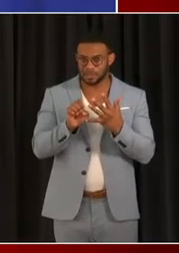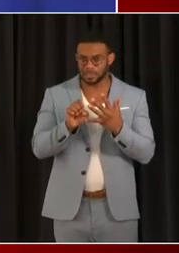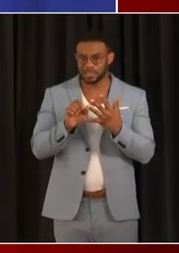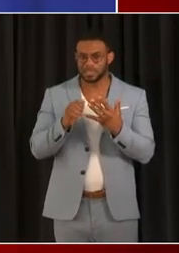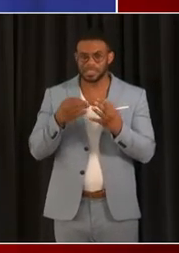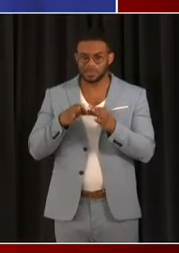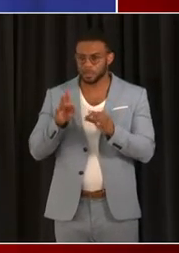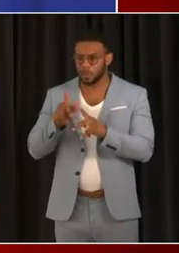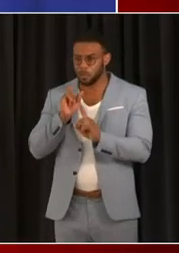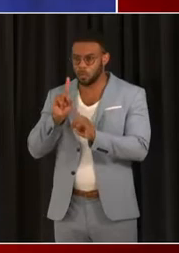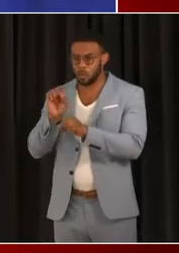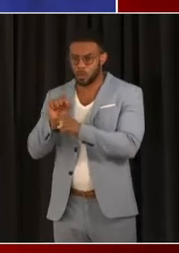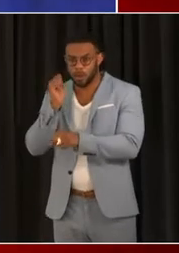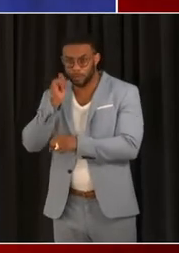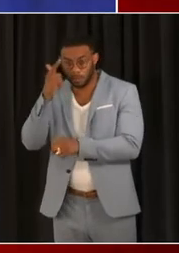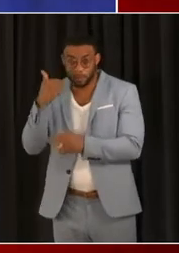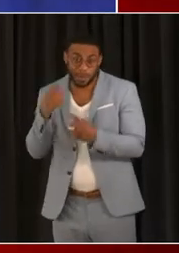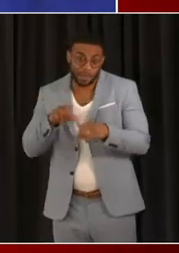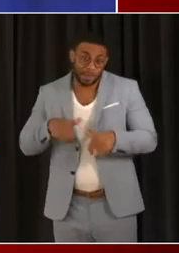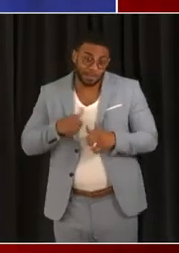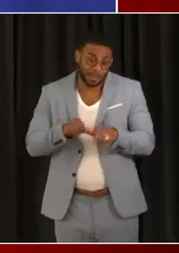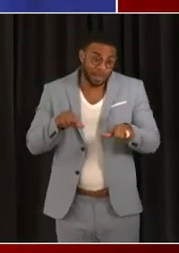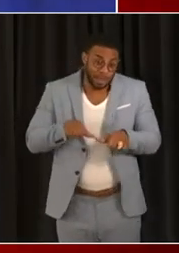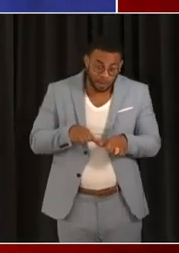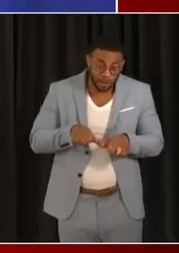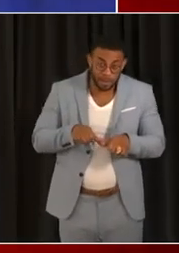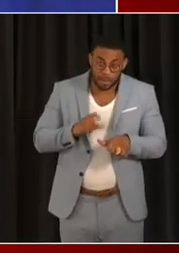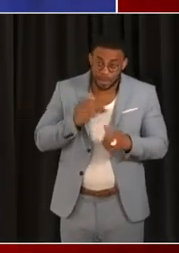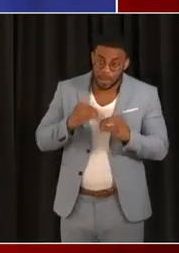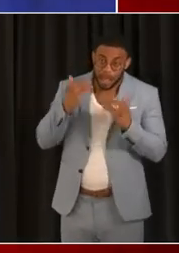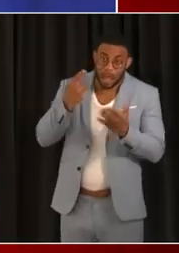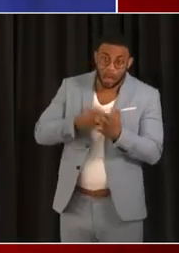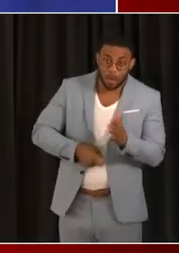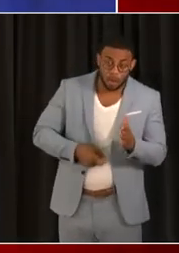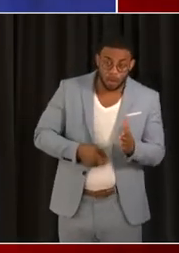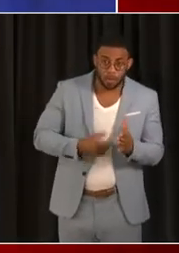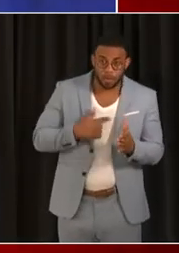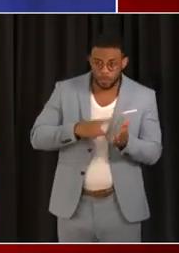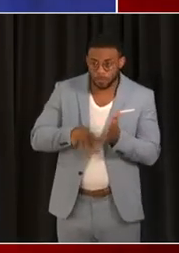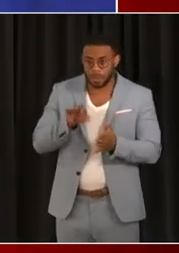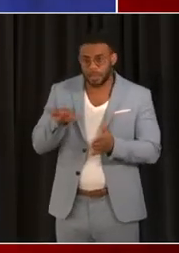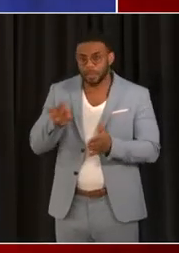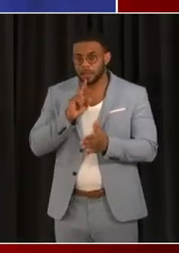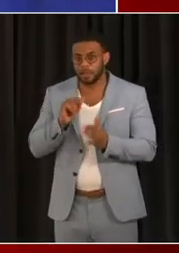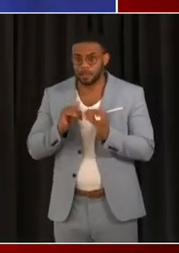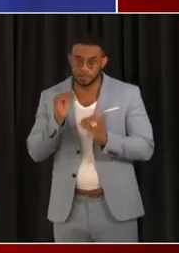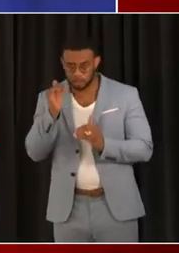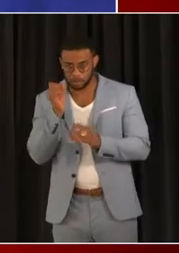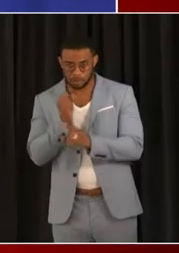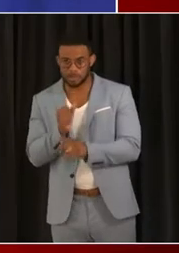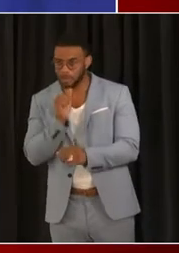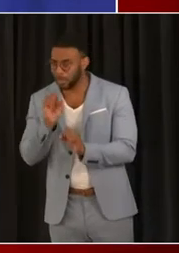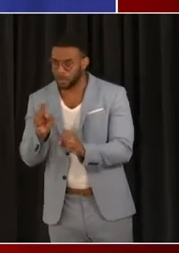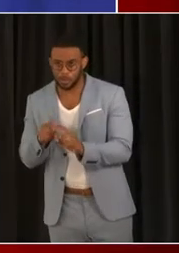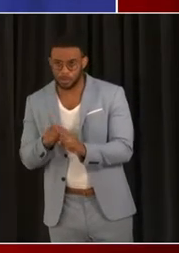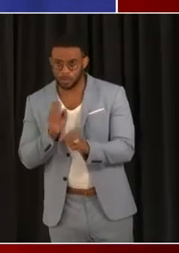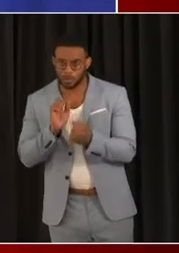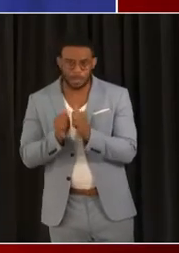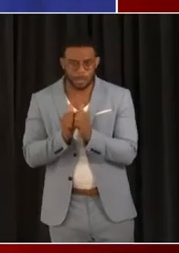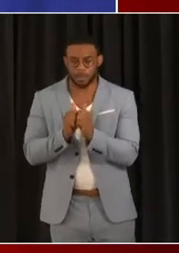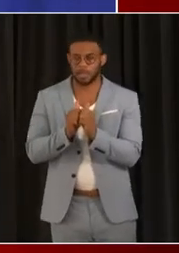who are simply going to work every day, but because we happen to live in an area that is high cost, we find that they are disproportionately not